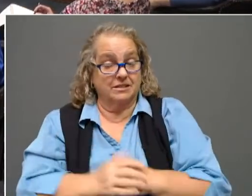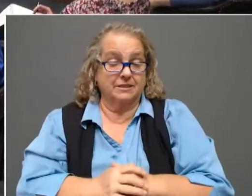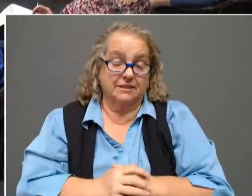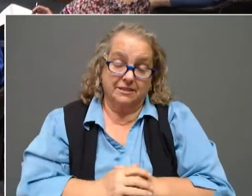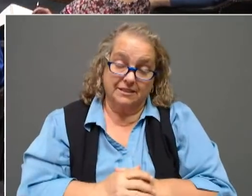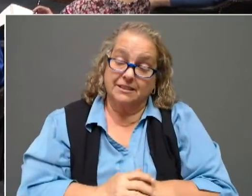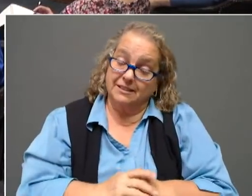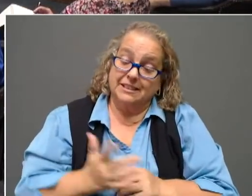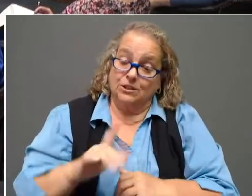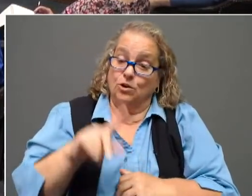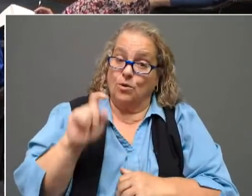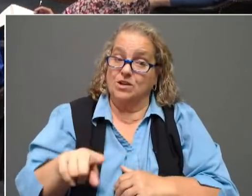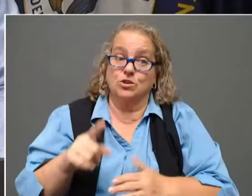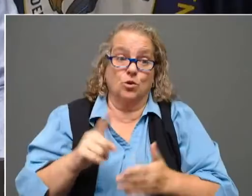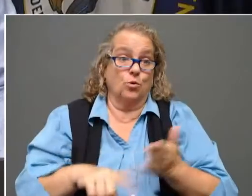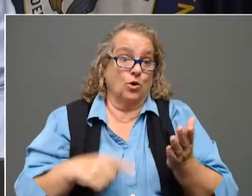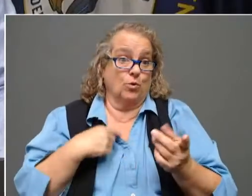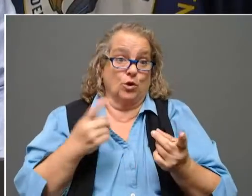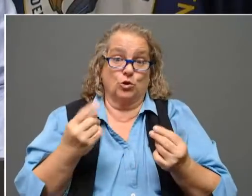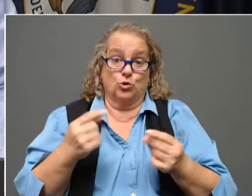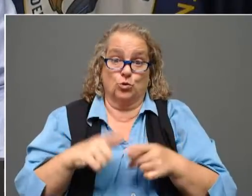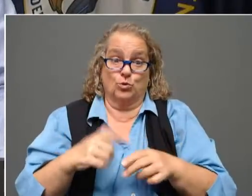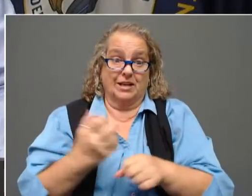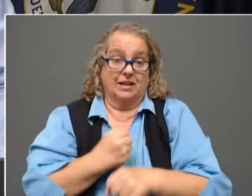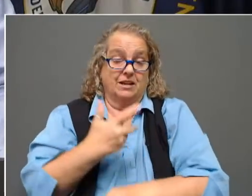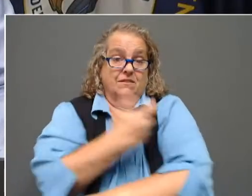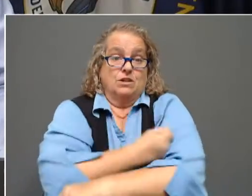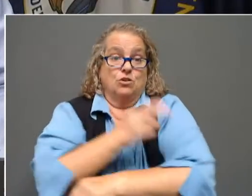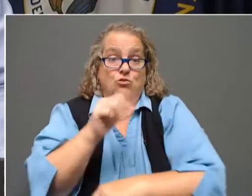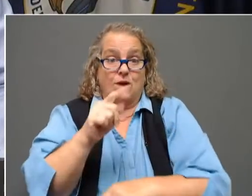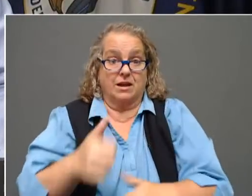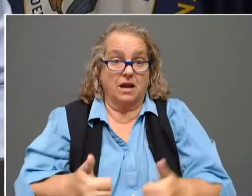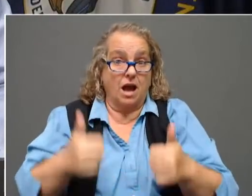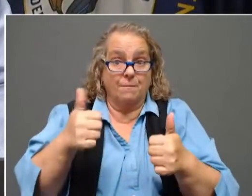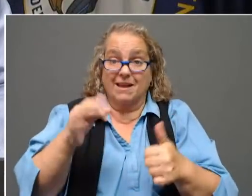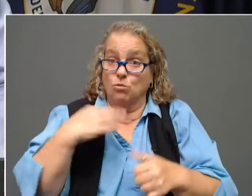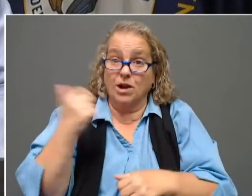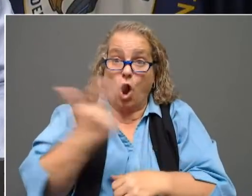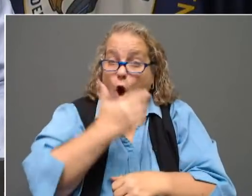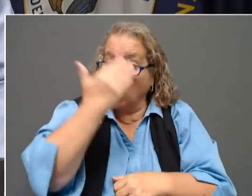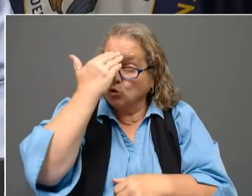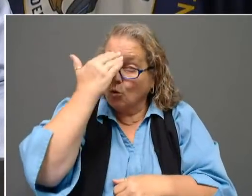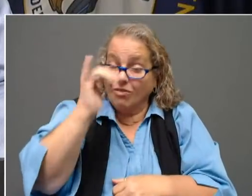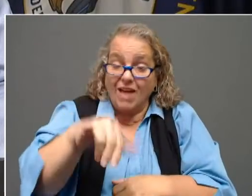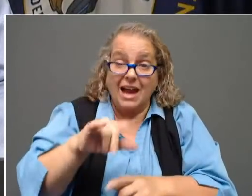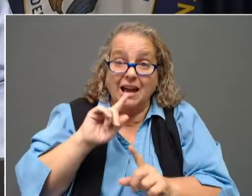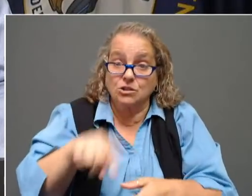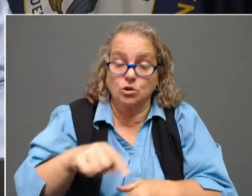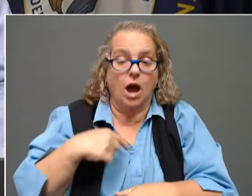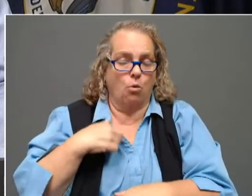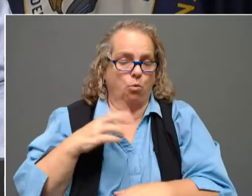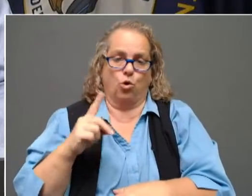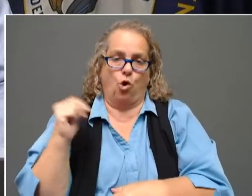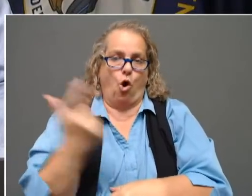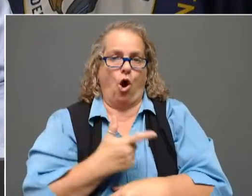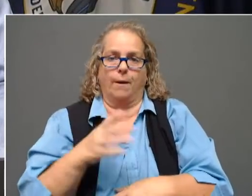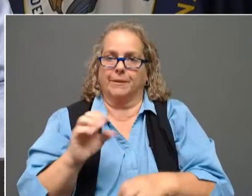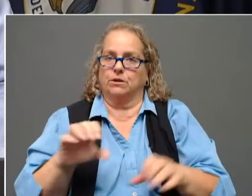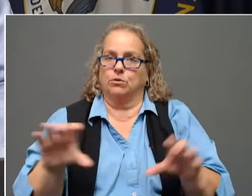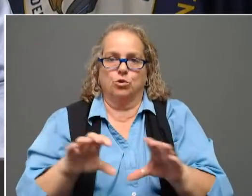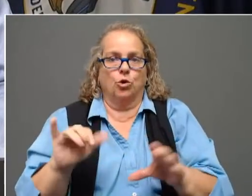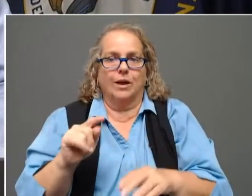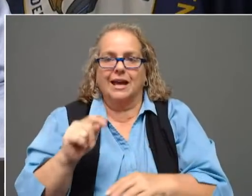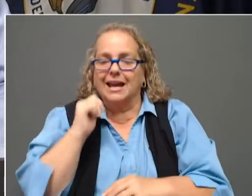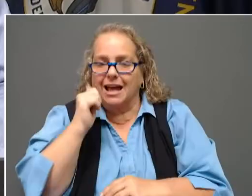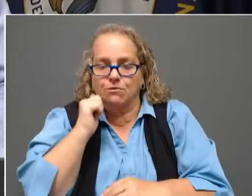rates up? If any of us knew that at this point, we would be out there doing it day in and